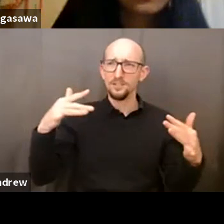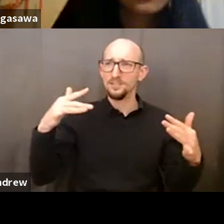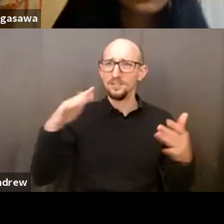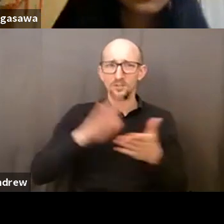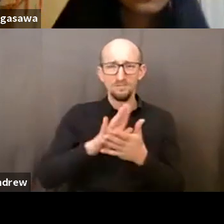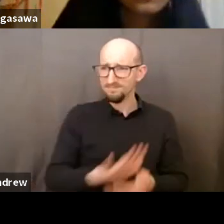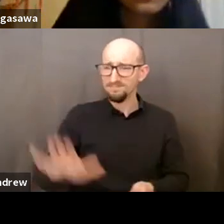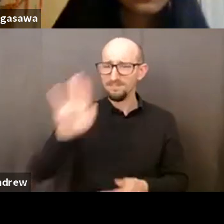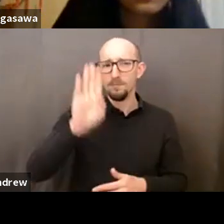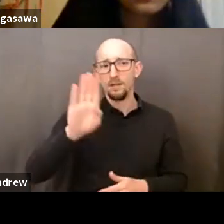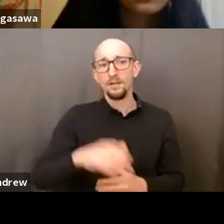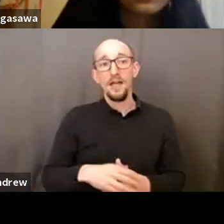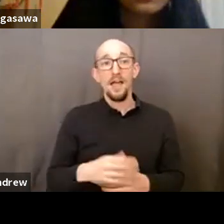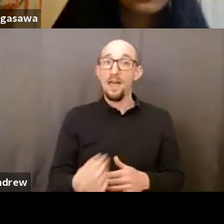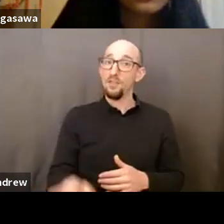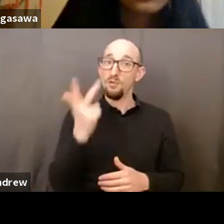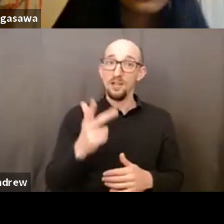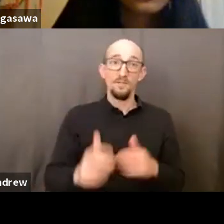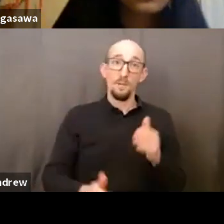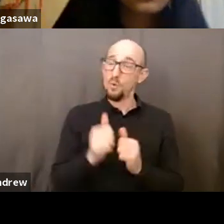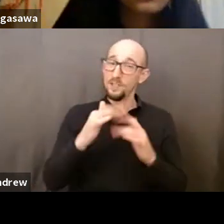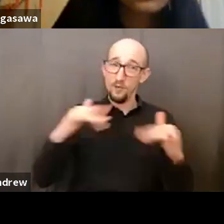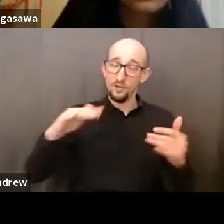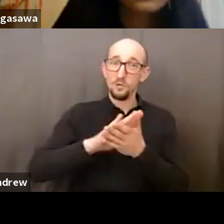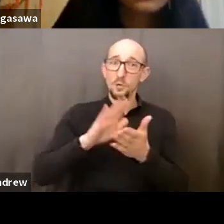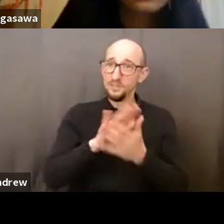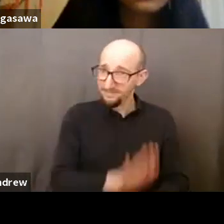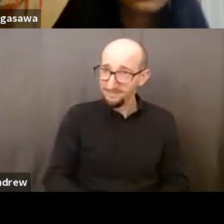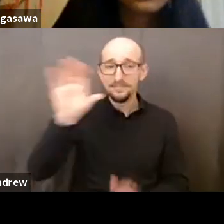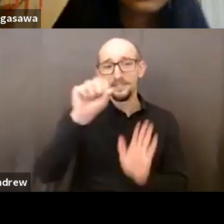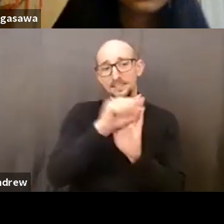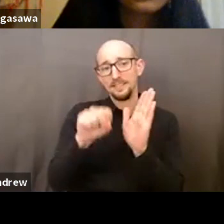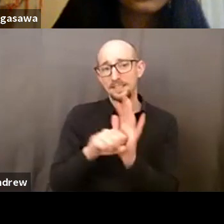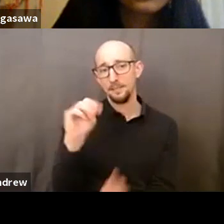diverse schools in the Commonwealth of Massachusetts. So